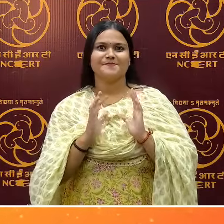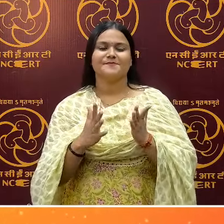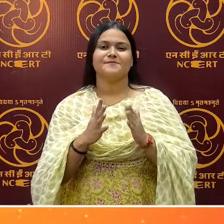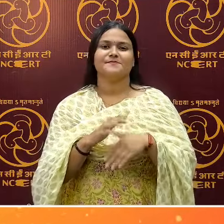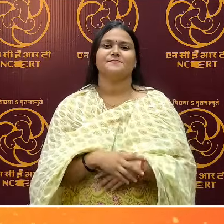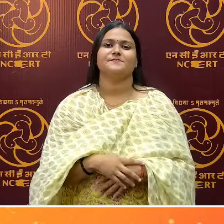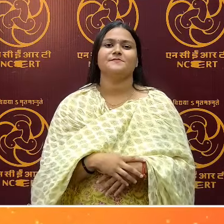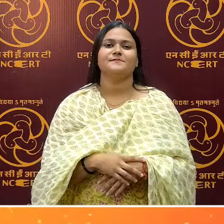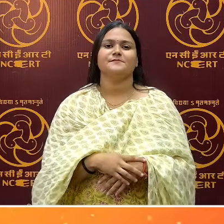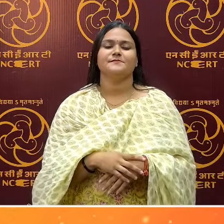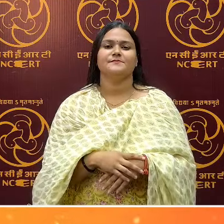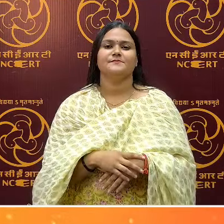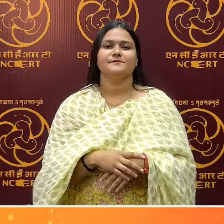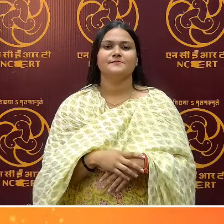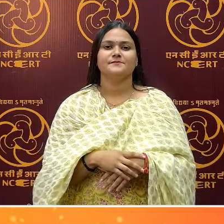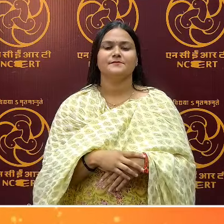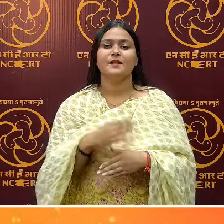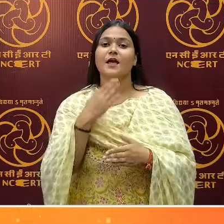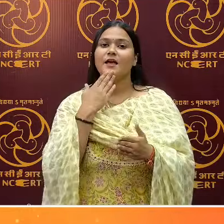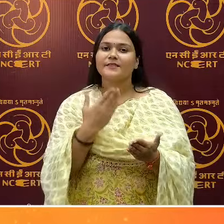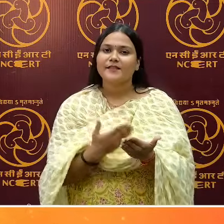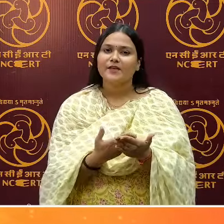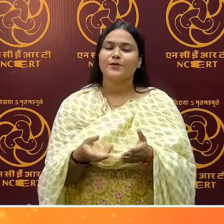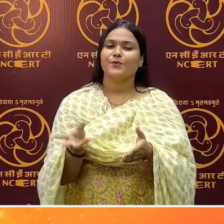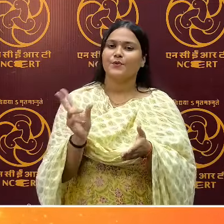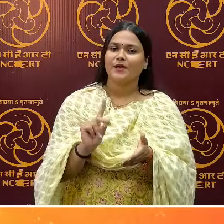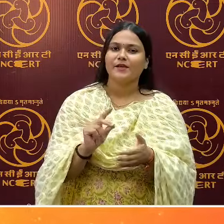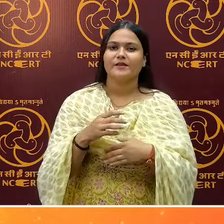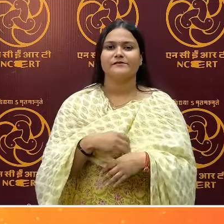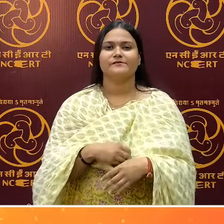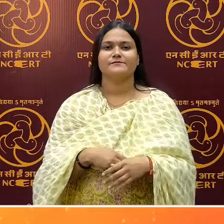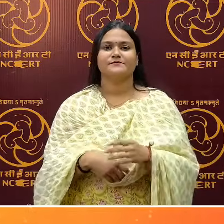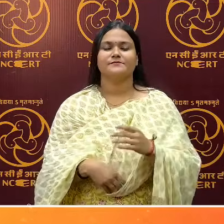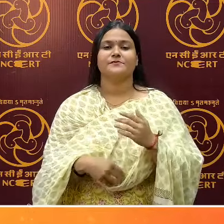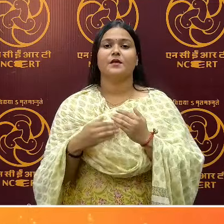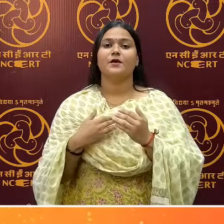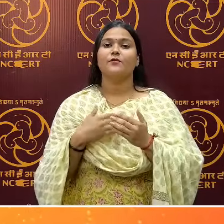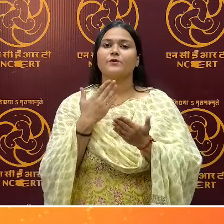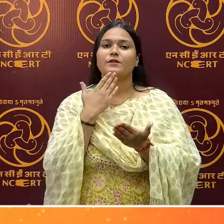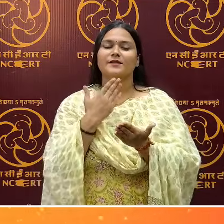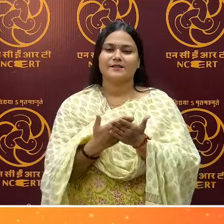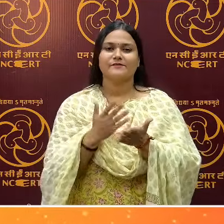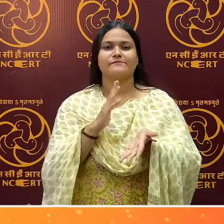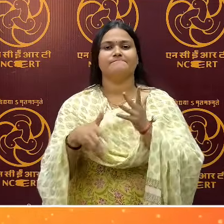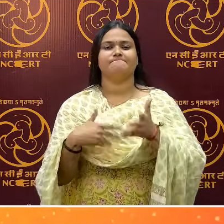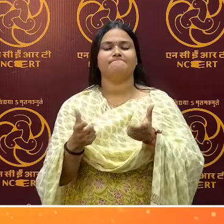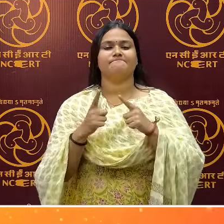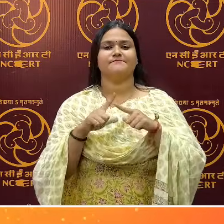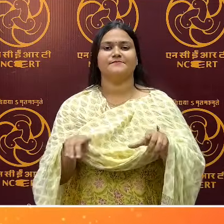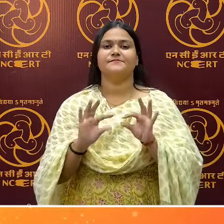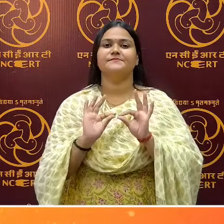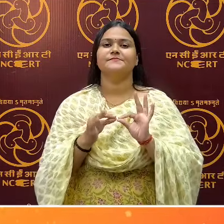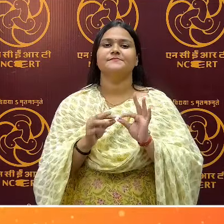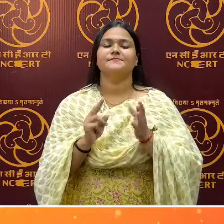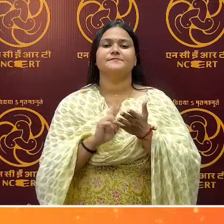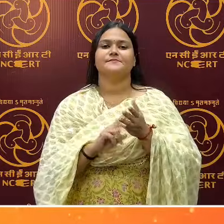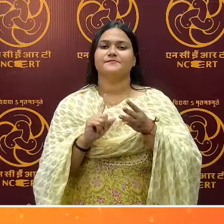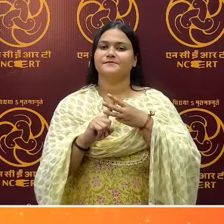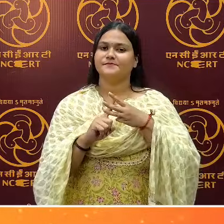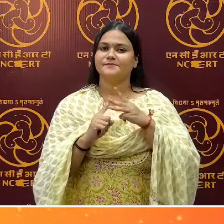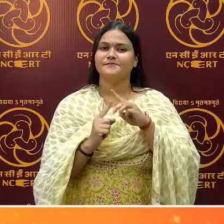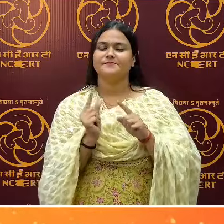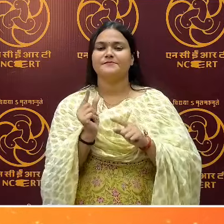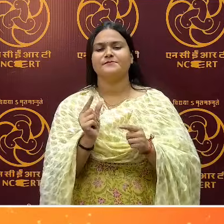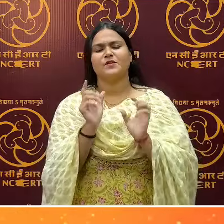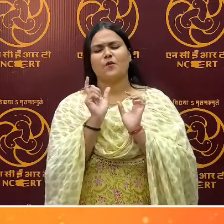it. With this, I am thanking you once again, and I would also like to thank our sign language interpreter, Neetu. Thank you for